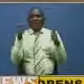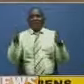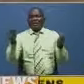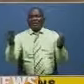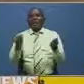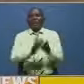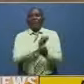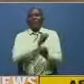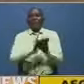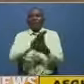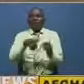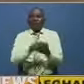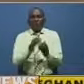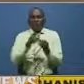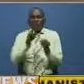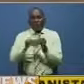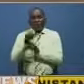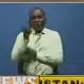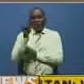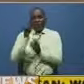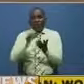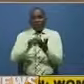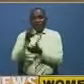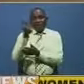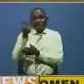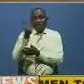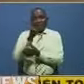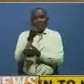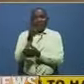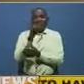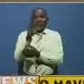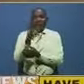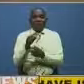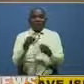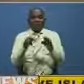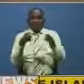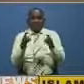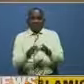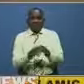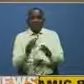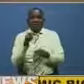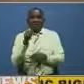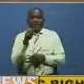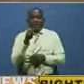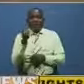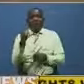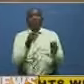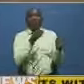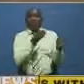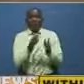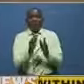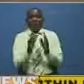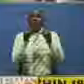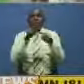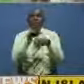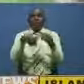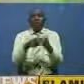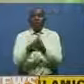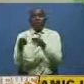been washed away is about 1,605. The regional director said NADMO is preparing to reach out to